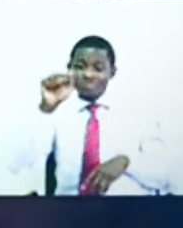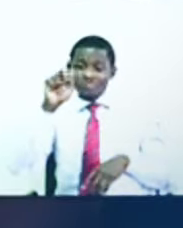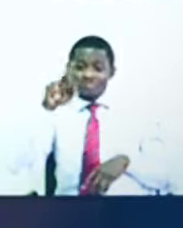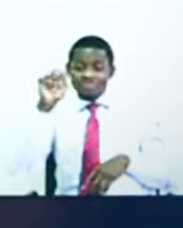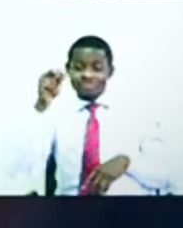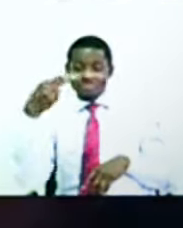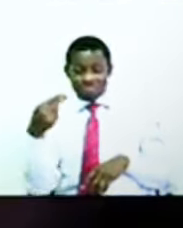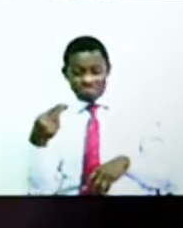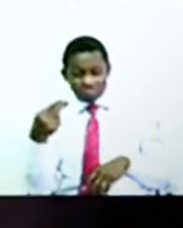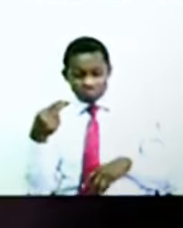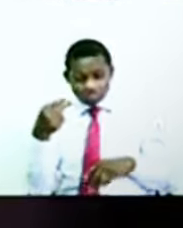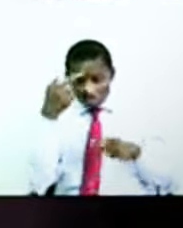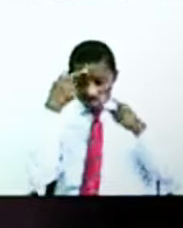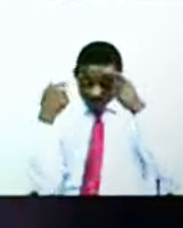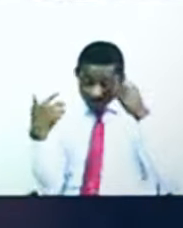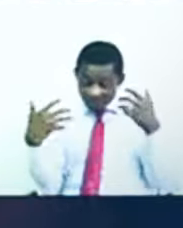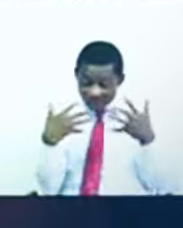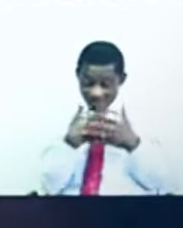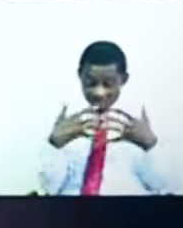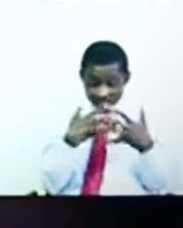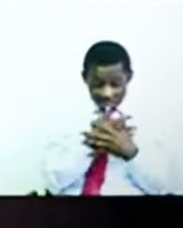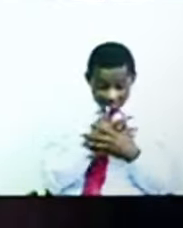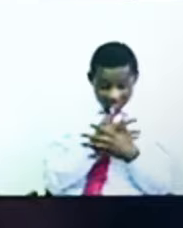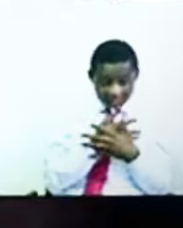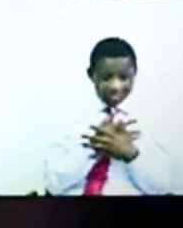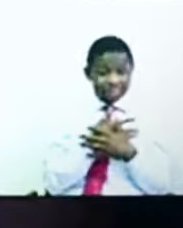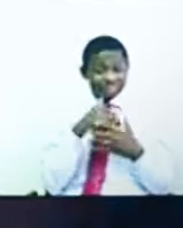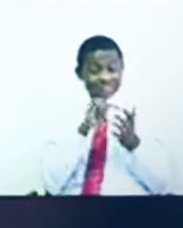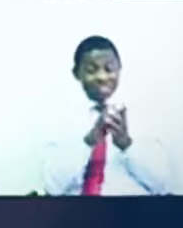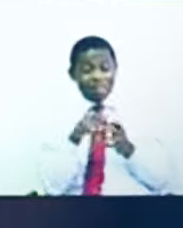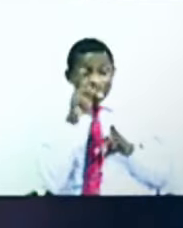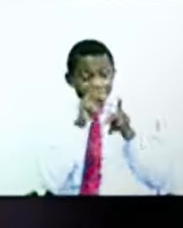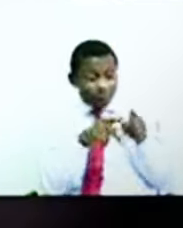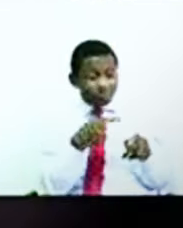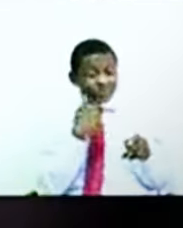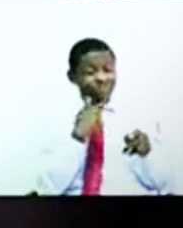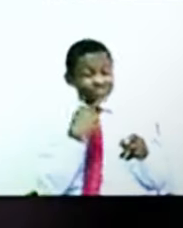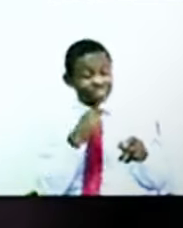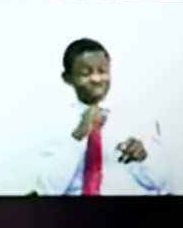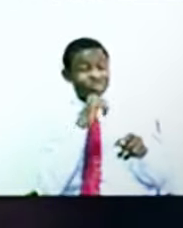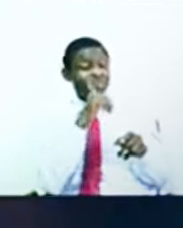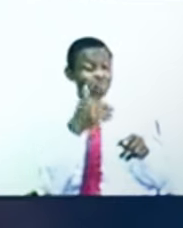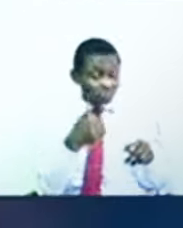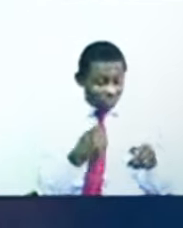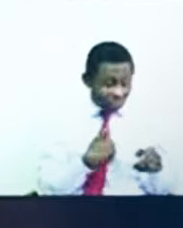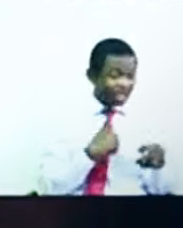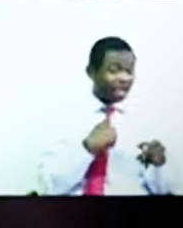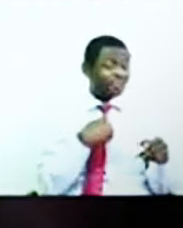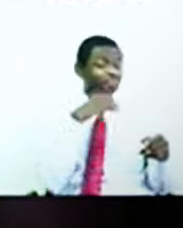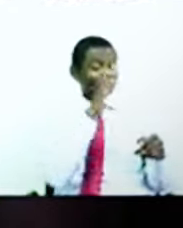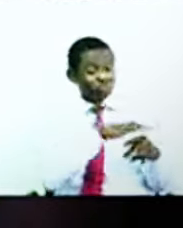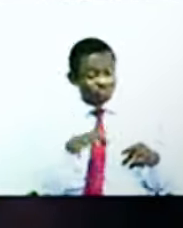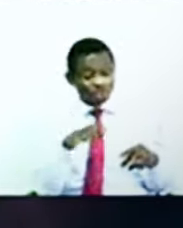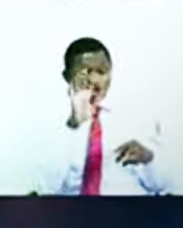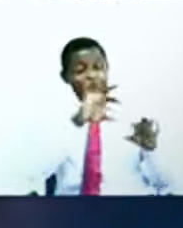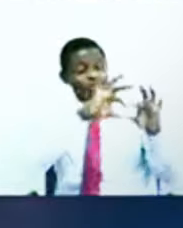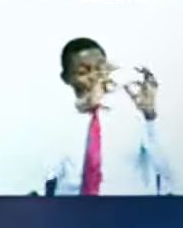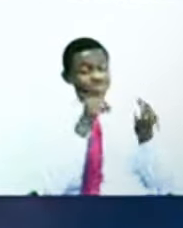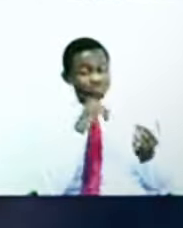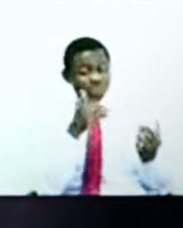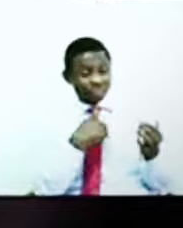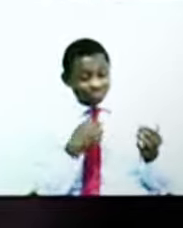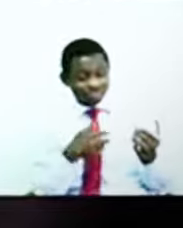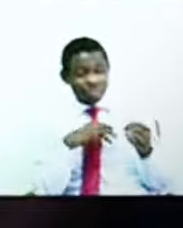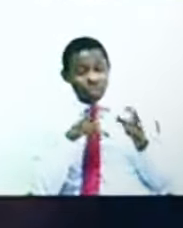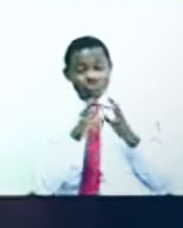give the maid for his husband, so that she will become the husband's wife, just for her to